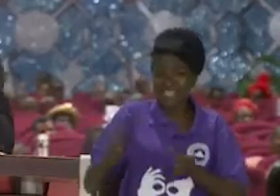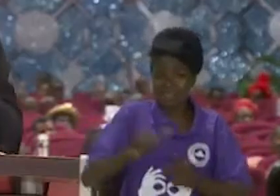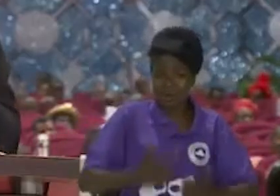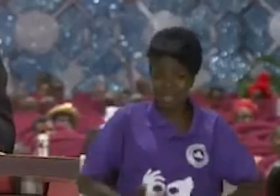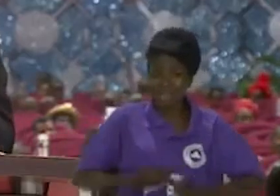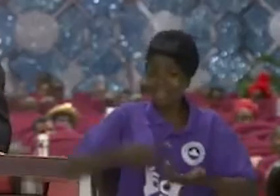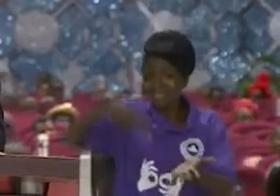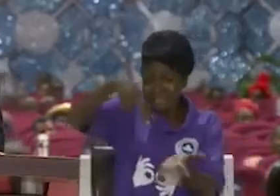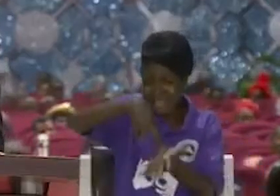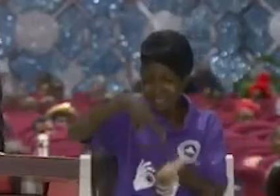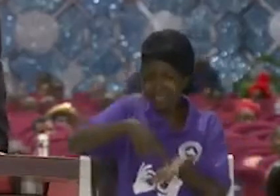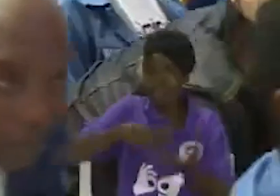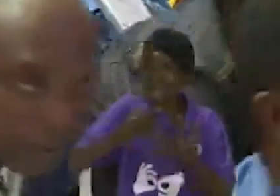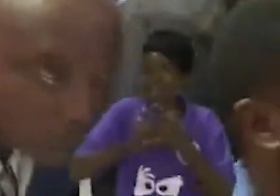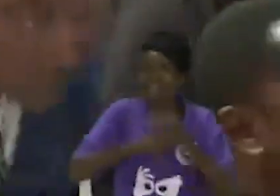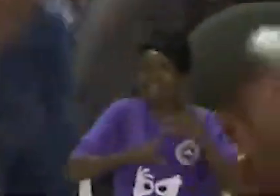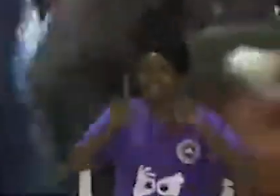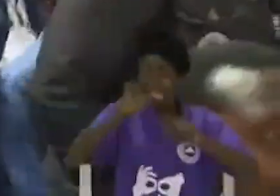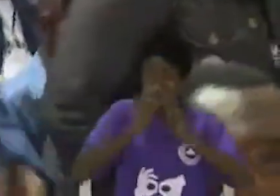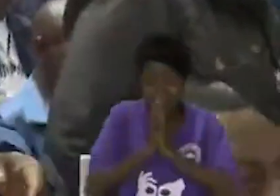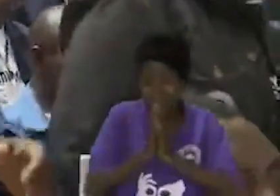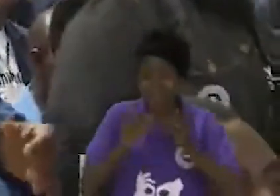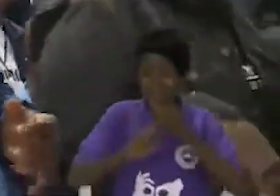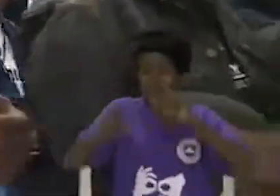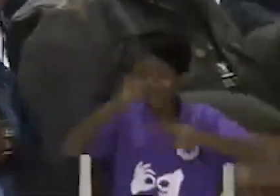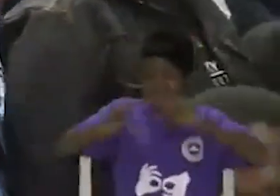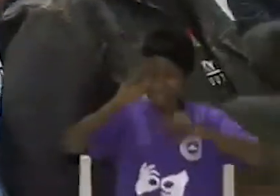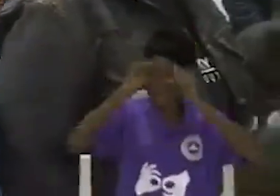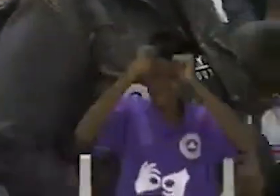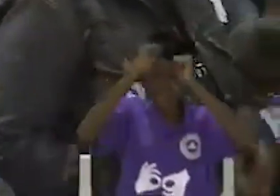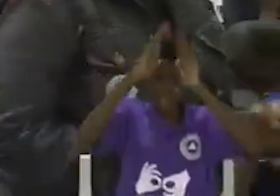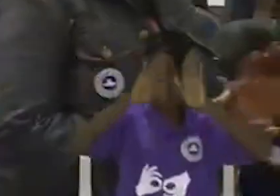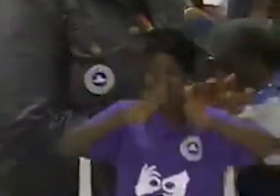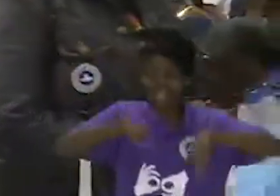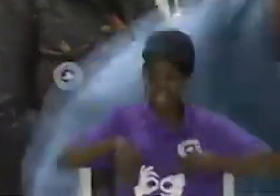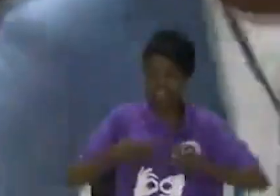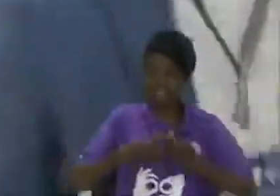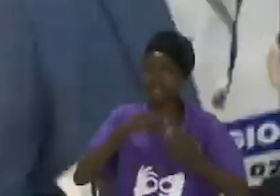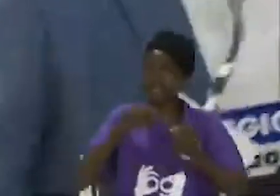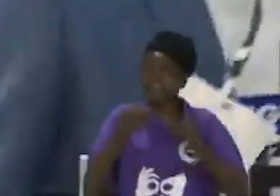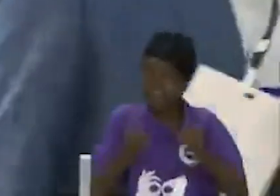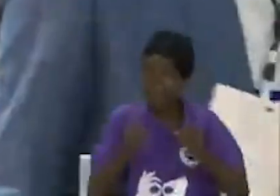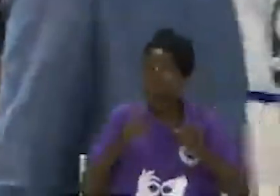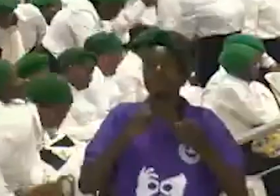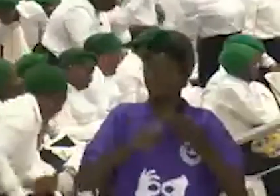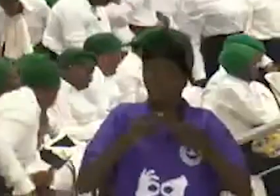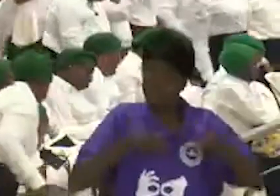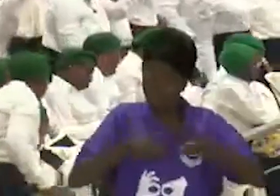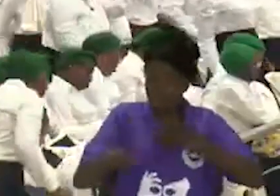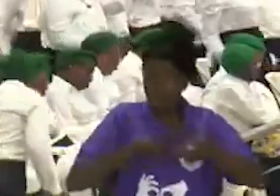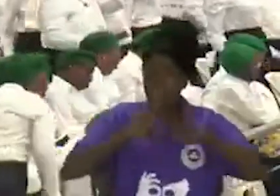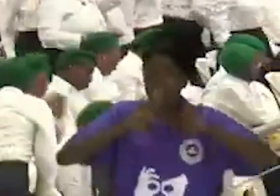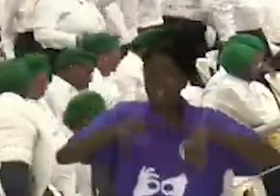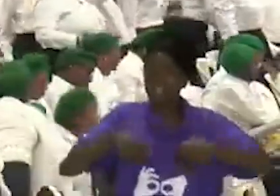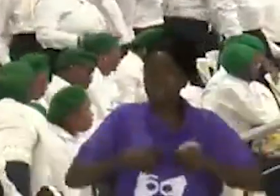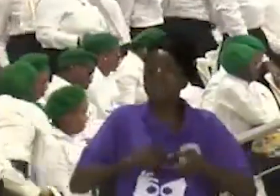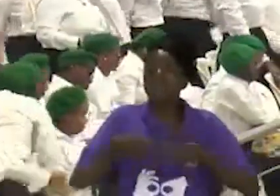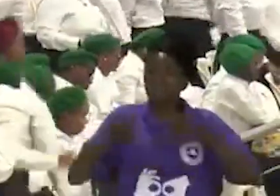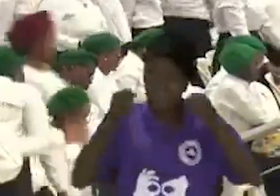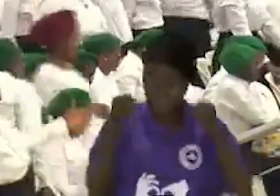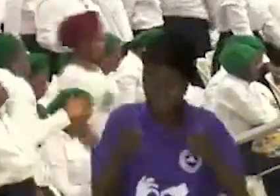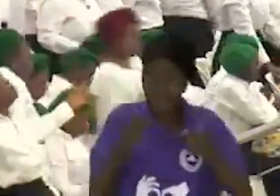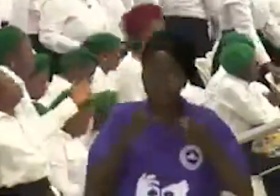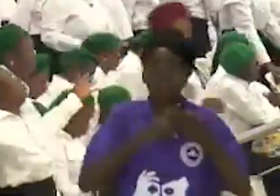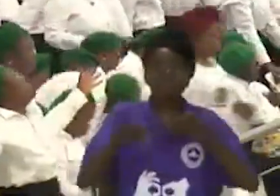your feet and begin to cry to God. Say, Father, empower me for dominion. Pray to the God of dominion. The one that